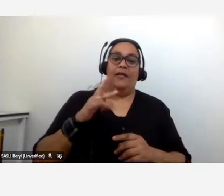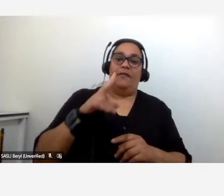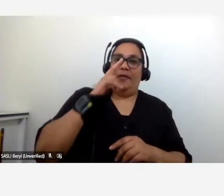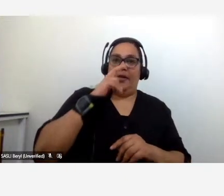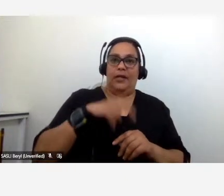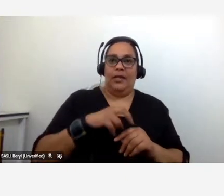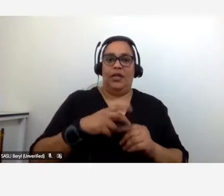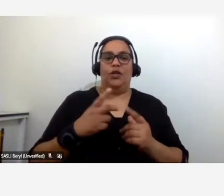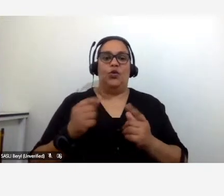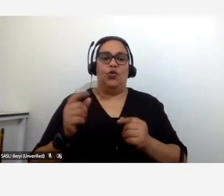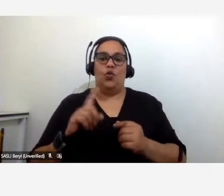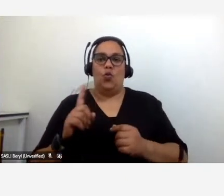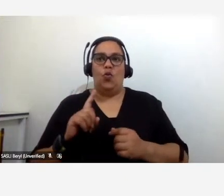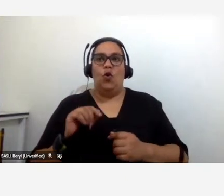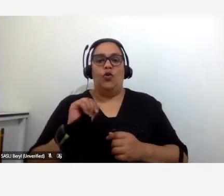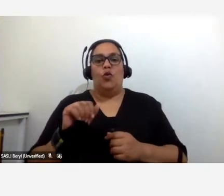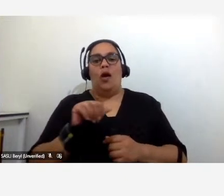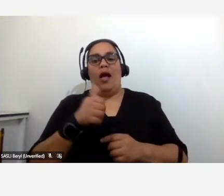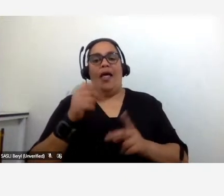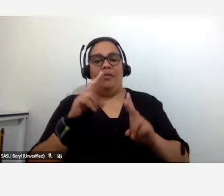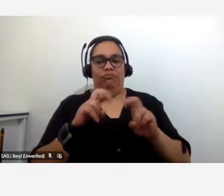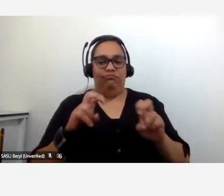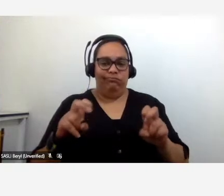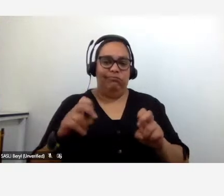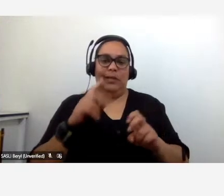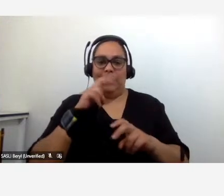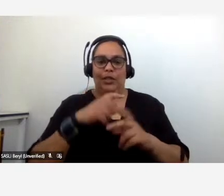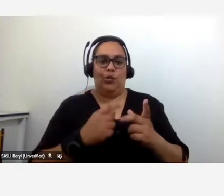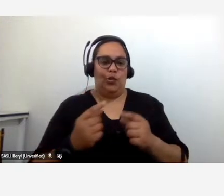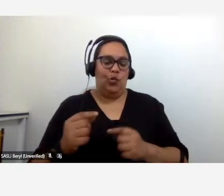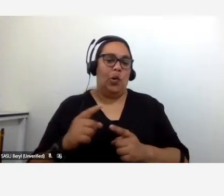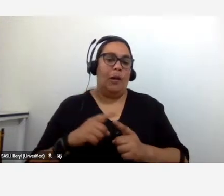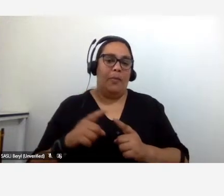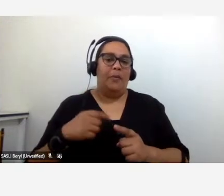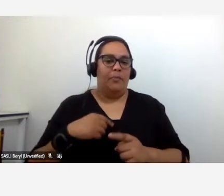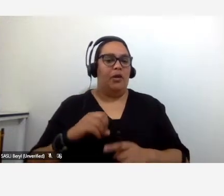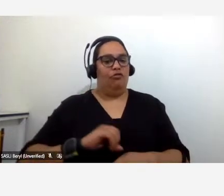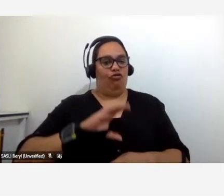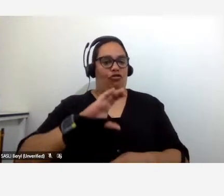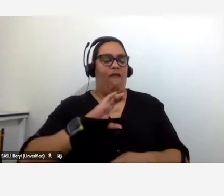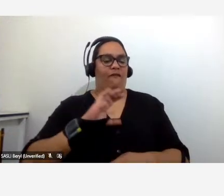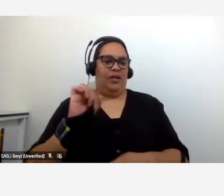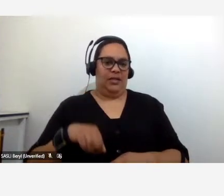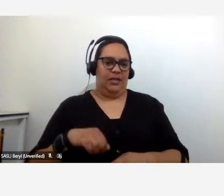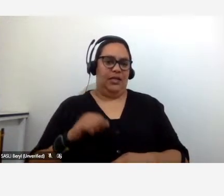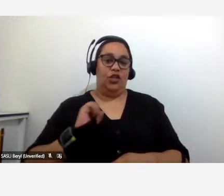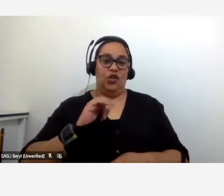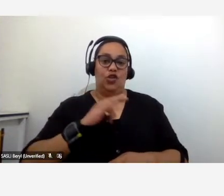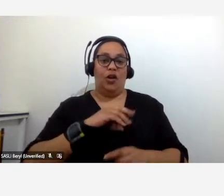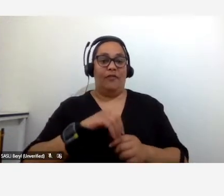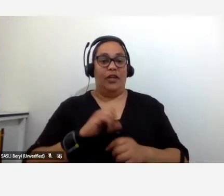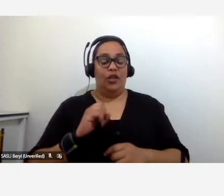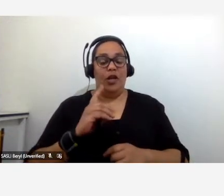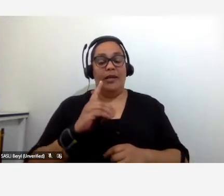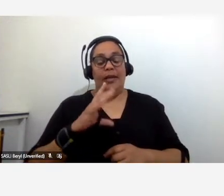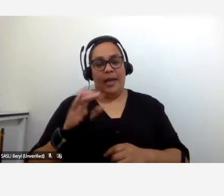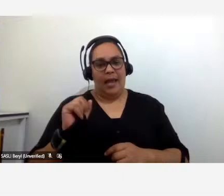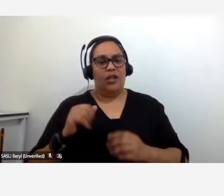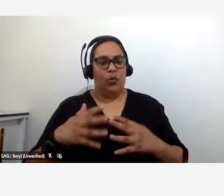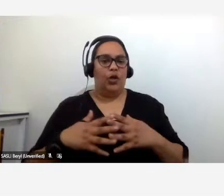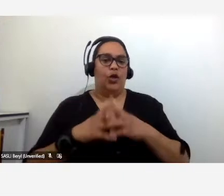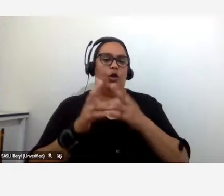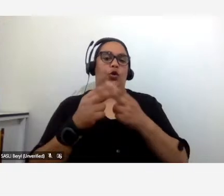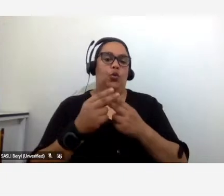necessary, do the other investigations that need to be done. But I'm quite confident. Staff in TICAS are unionized. There is a